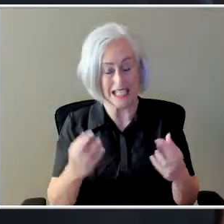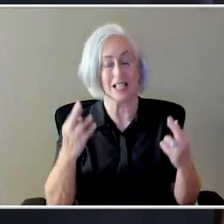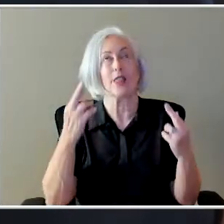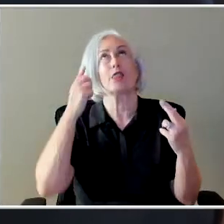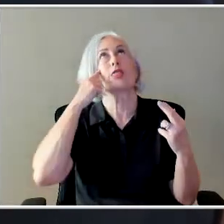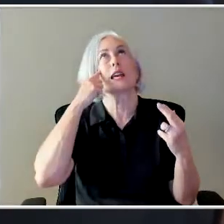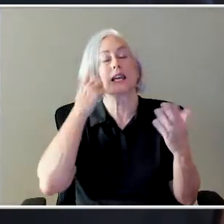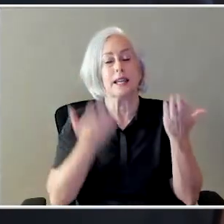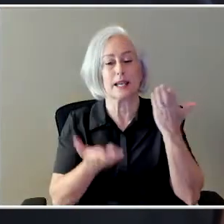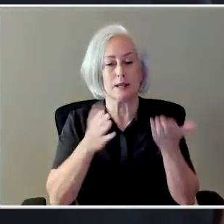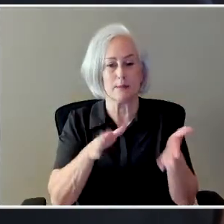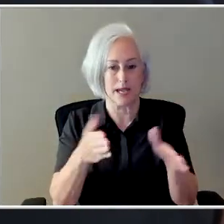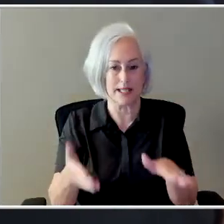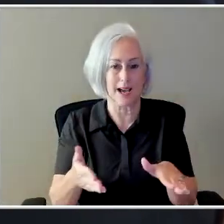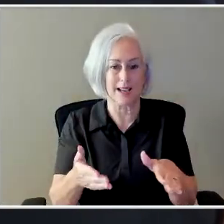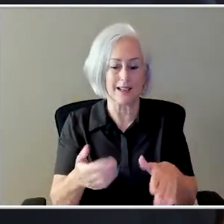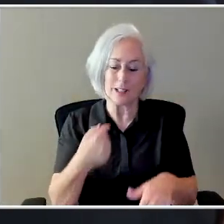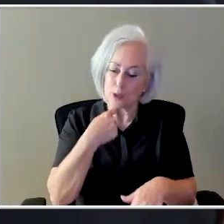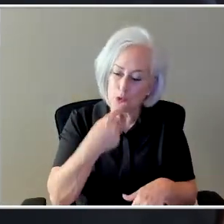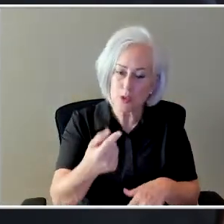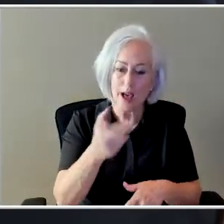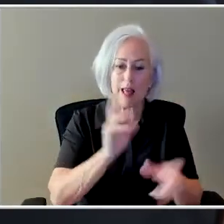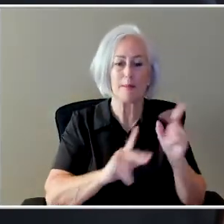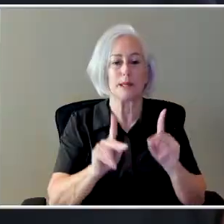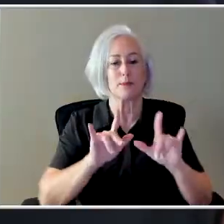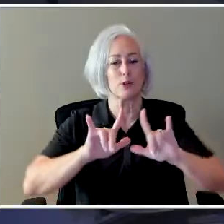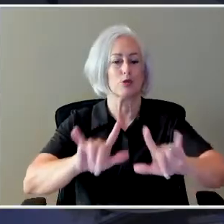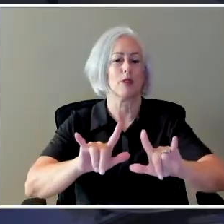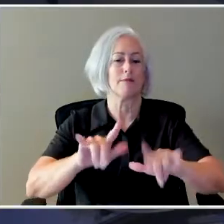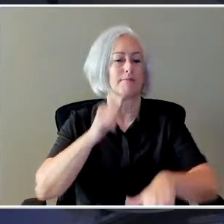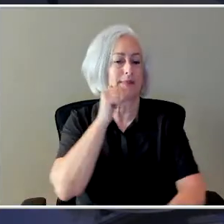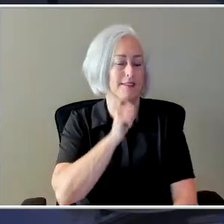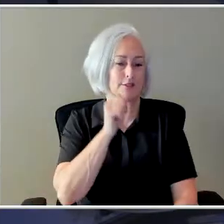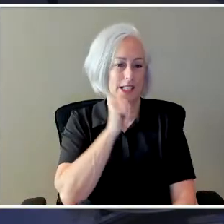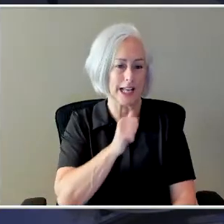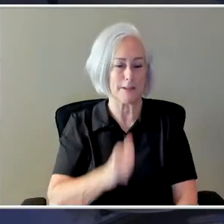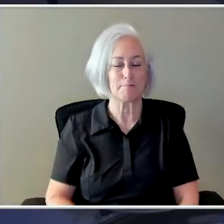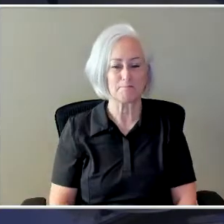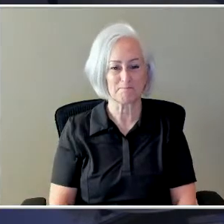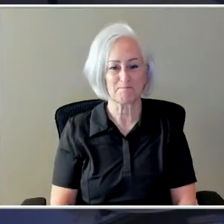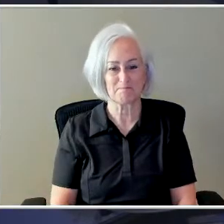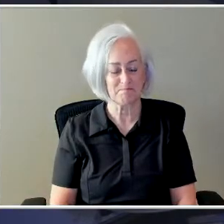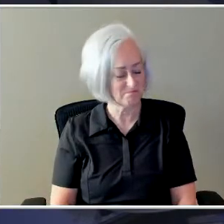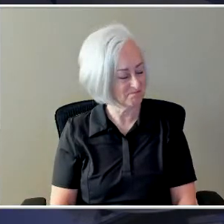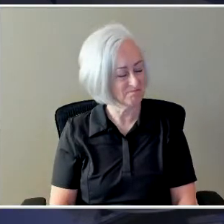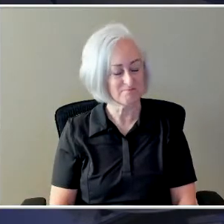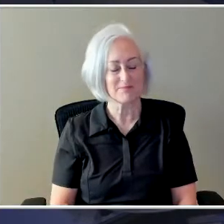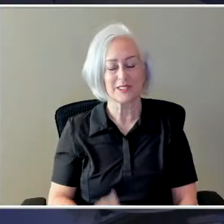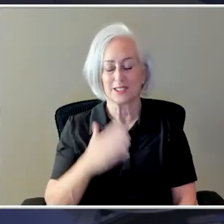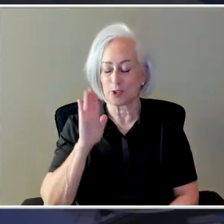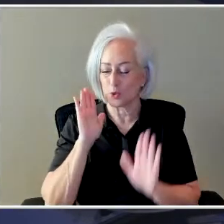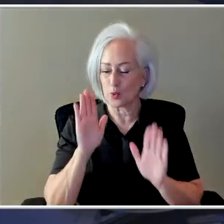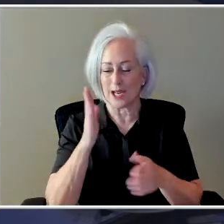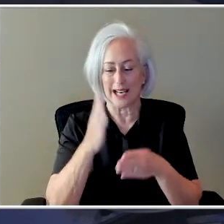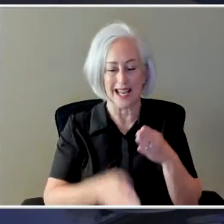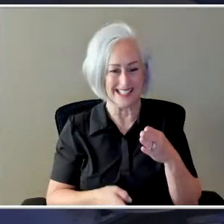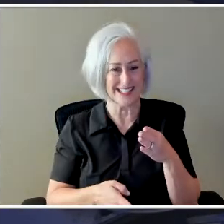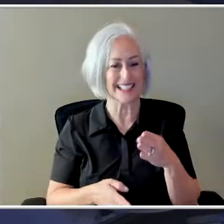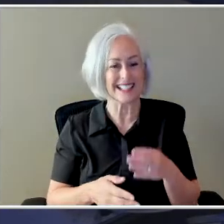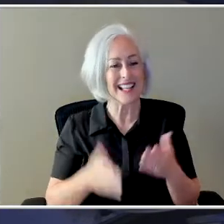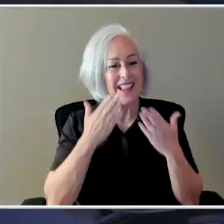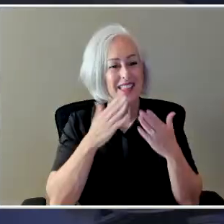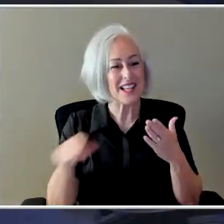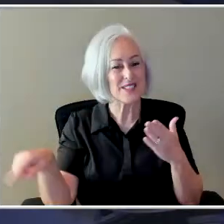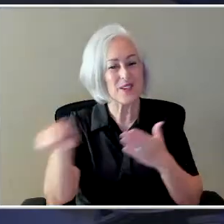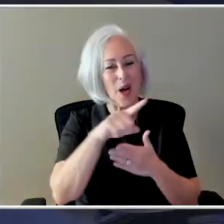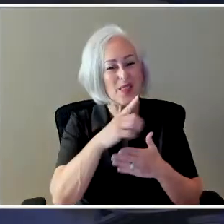tell your loved ones you love them each and every day. Can't end it any better than that. Thank you. Thank you to all of our guests today. We appreciate you.